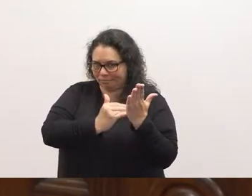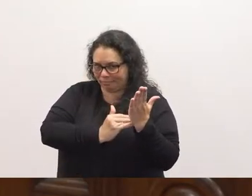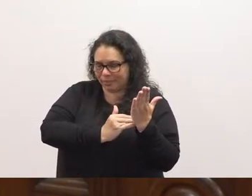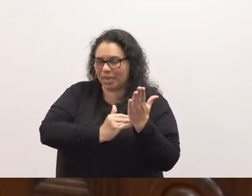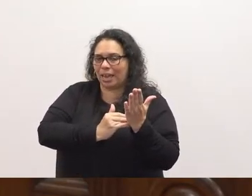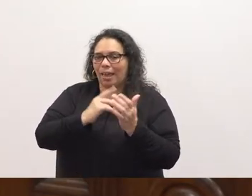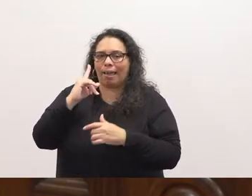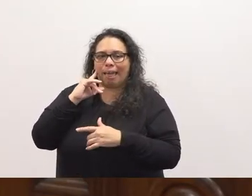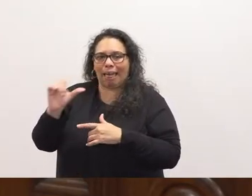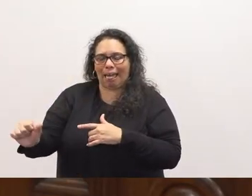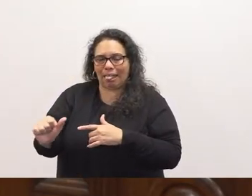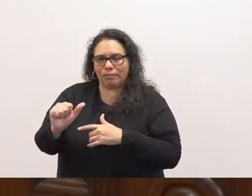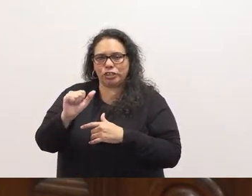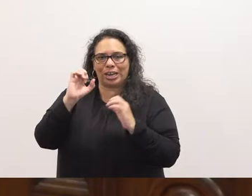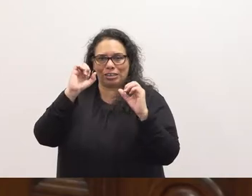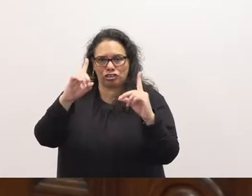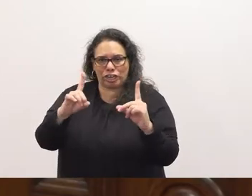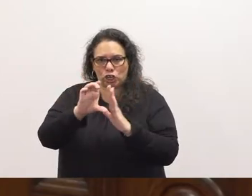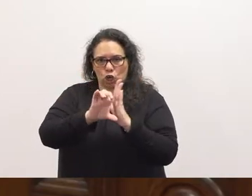California Education Code section